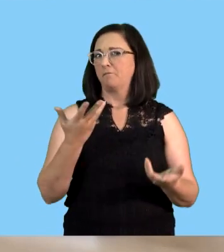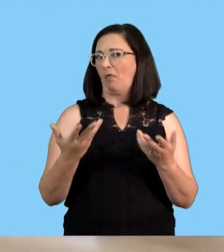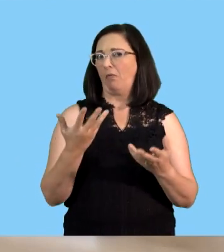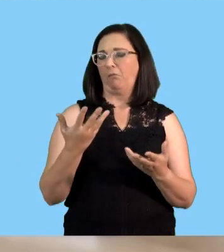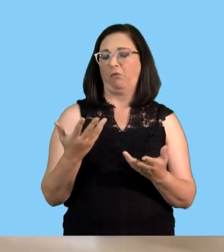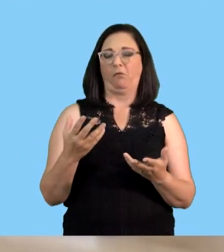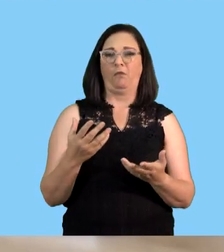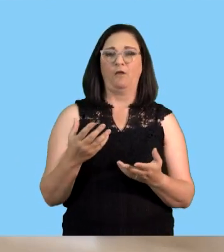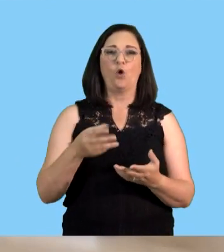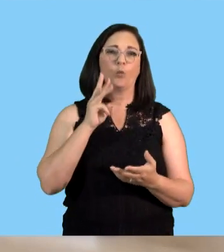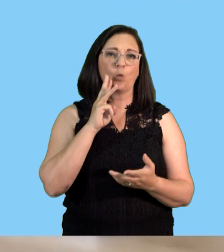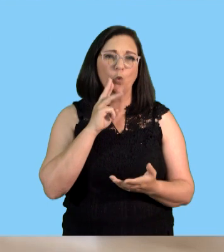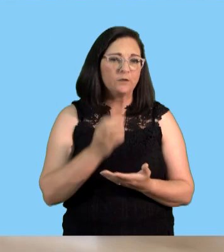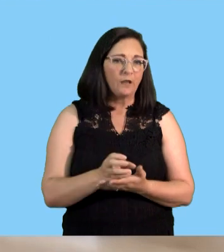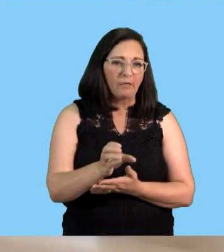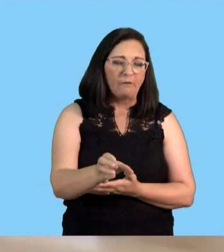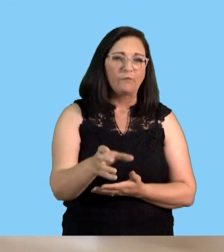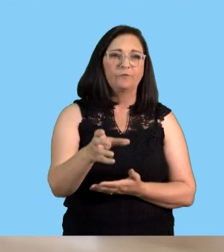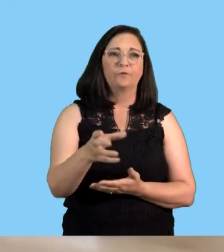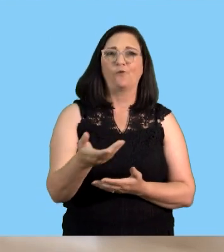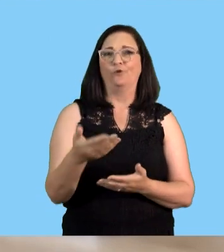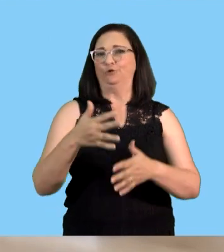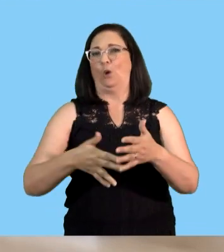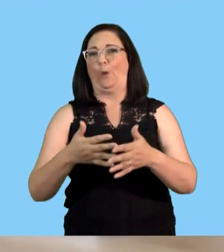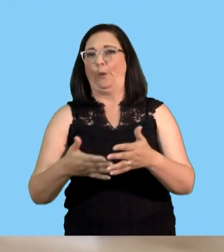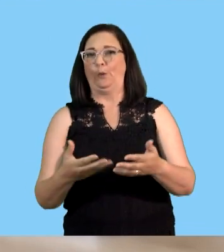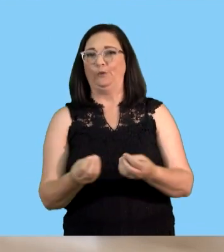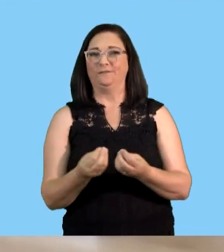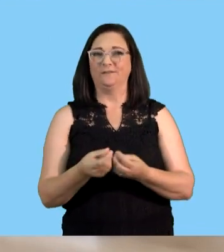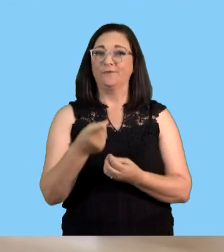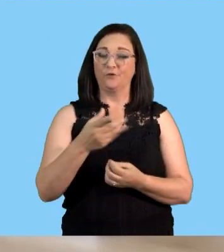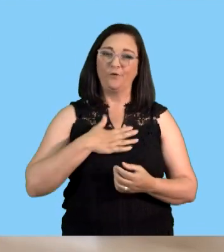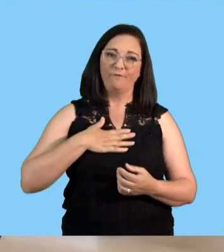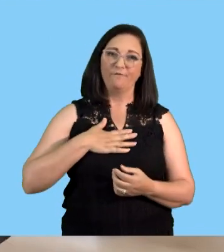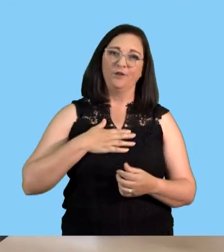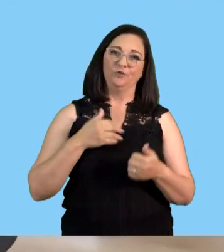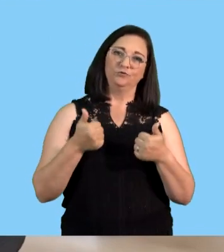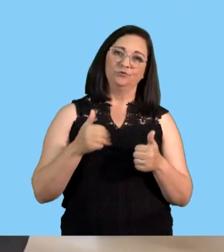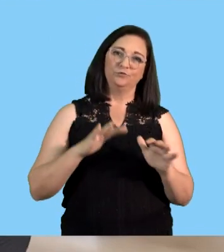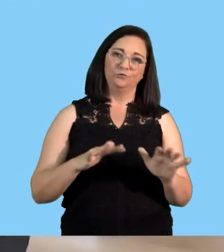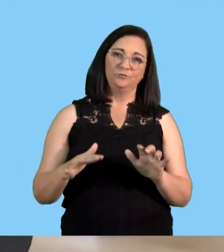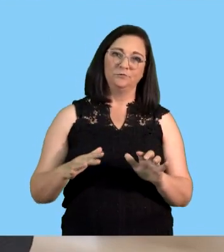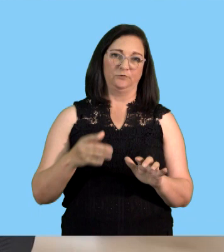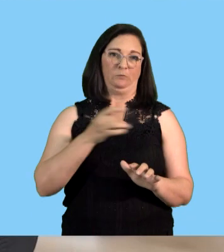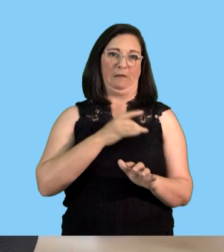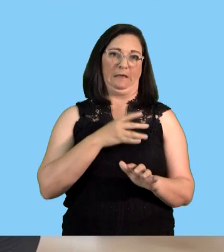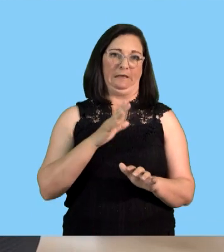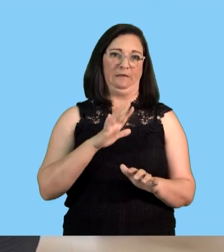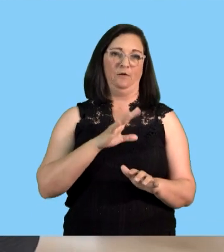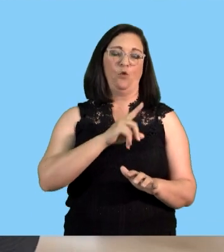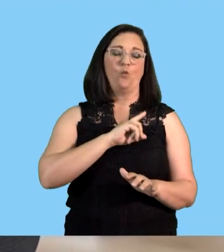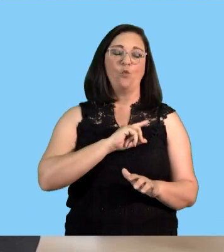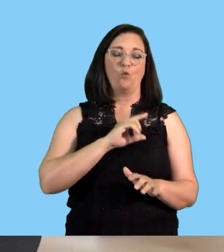you a cup of water maybe, or I crack a joke or something just to put you at ease, because sometimes you panic and that can